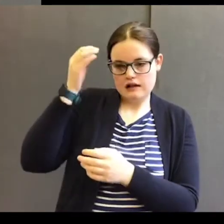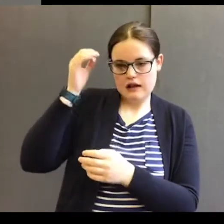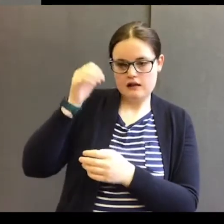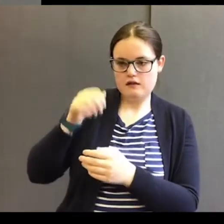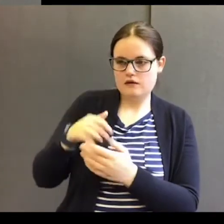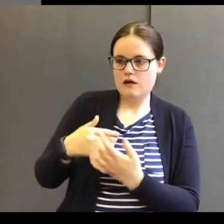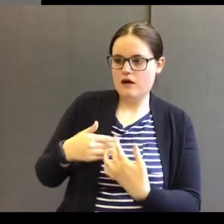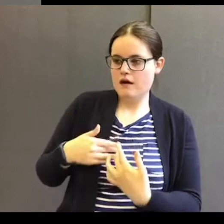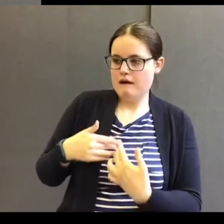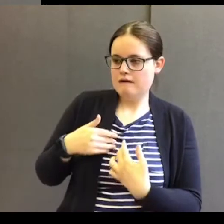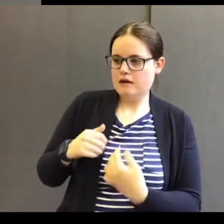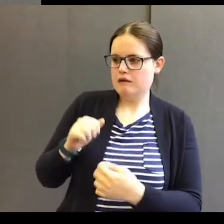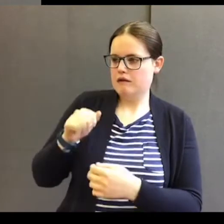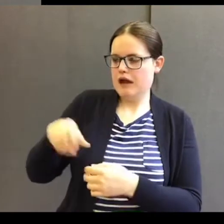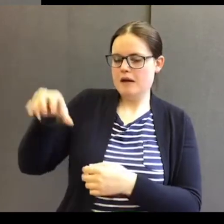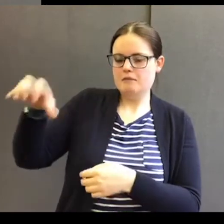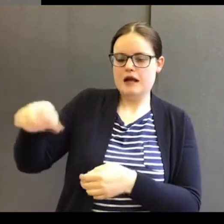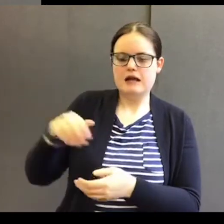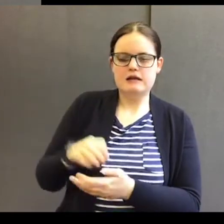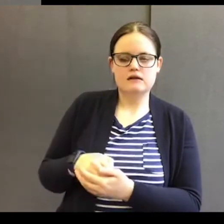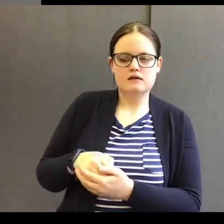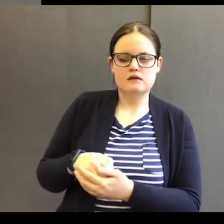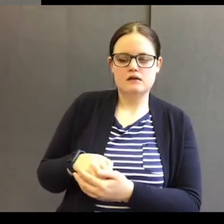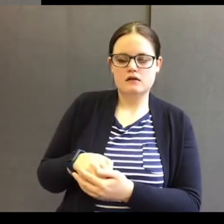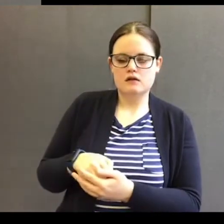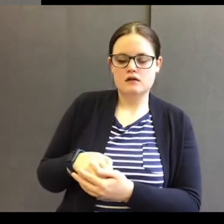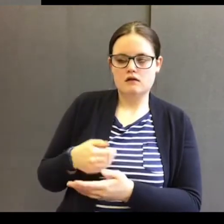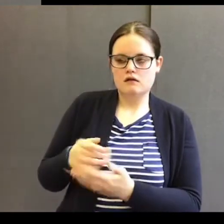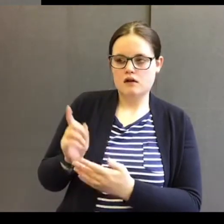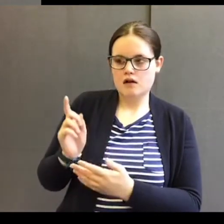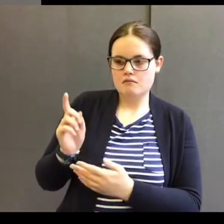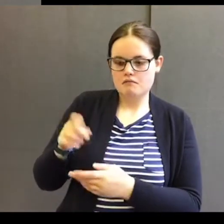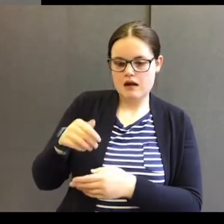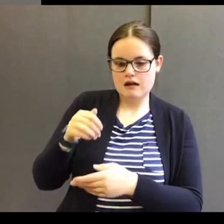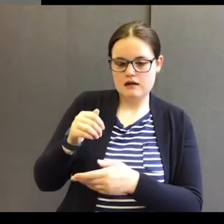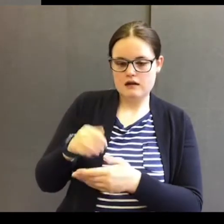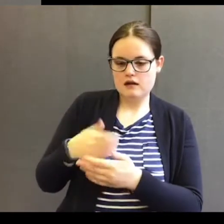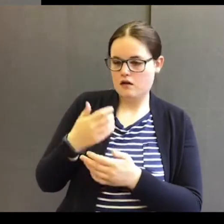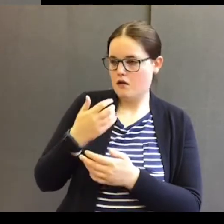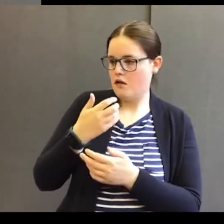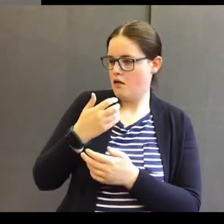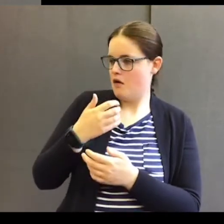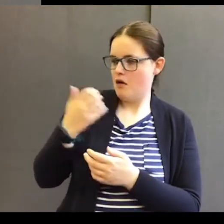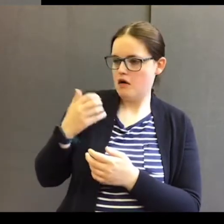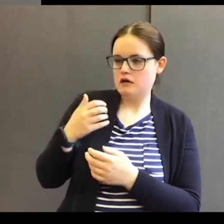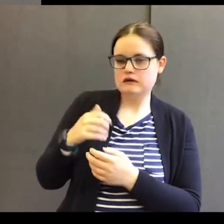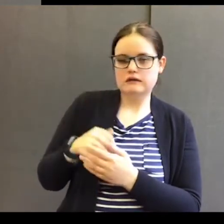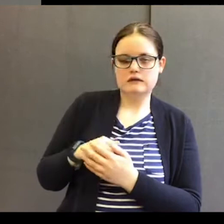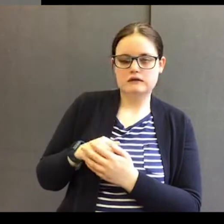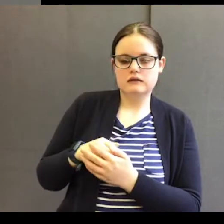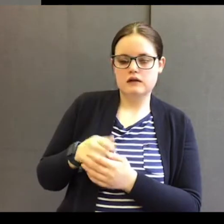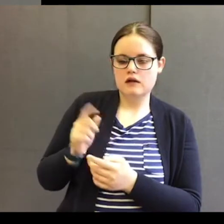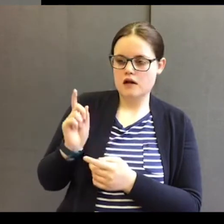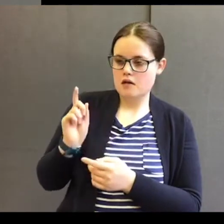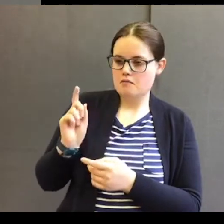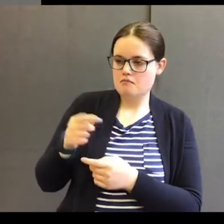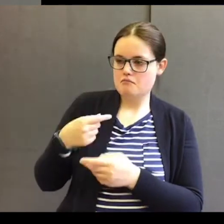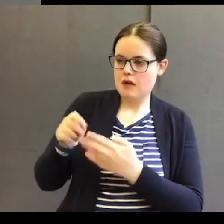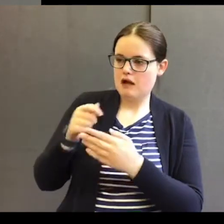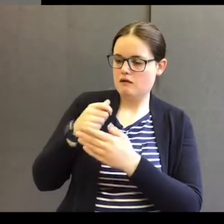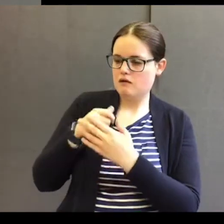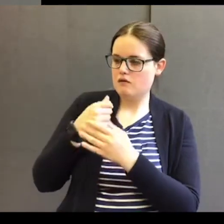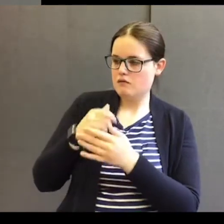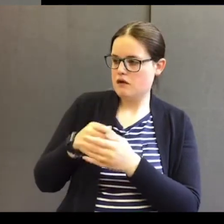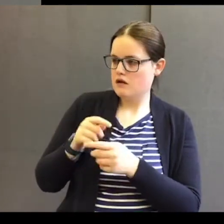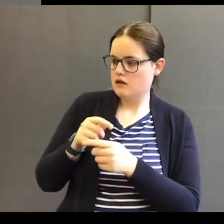the Sadducees felt it was their domain, back into the hottest heat,